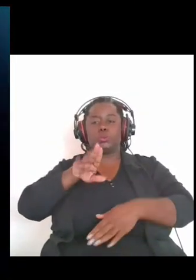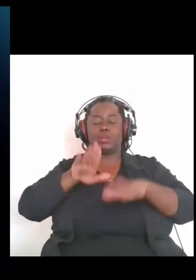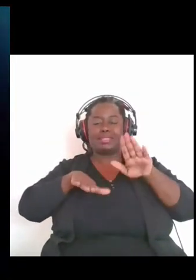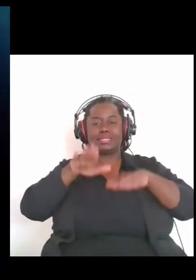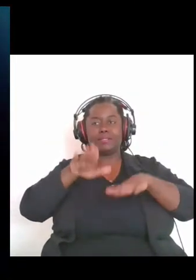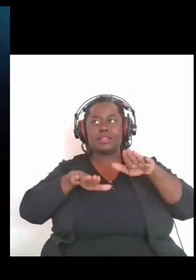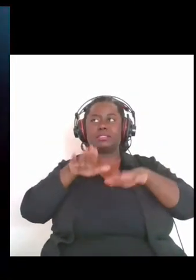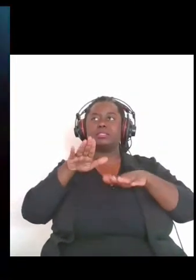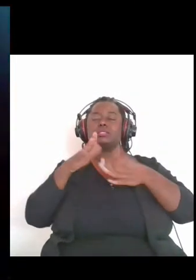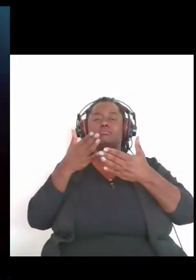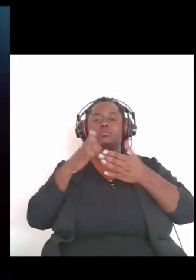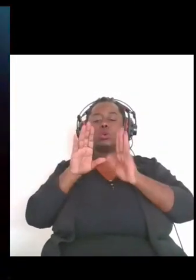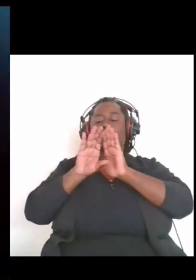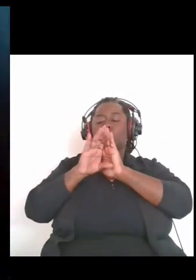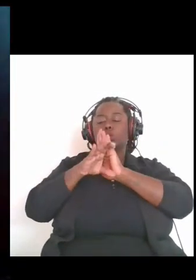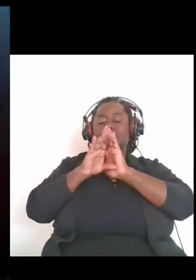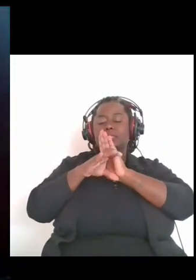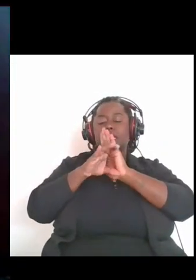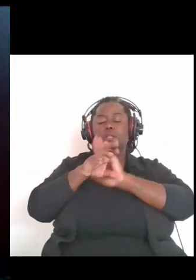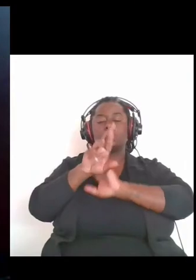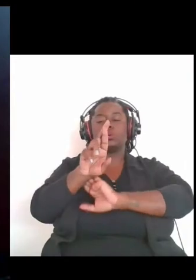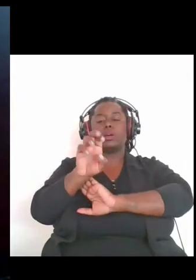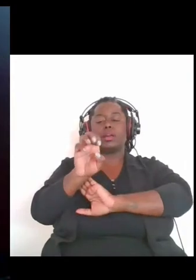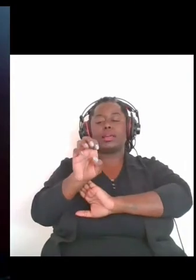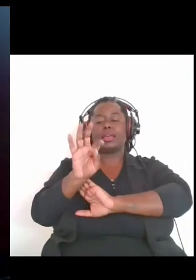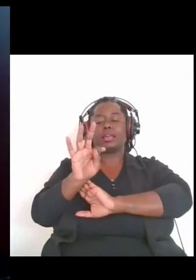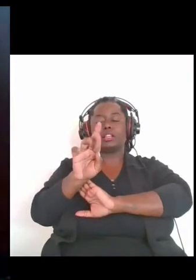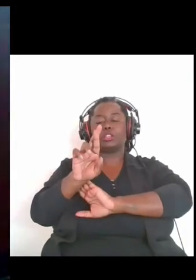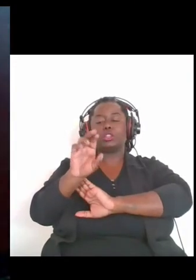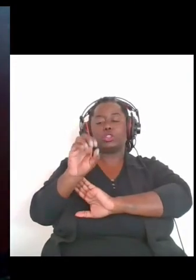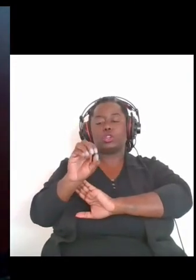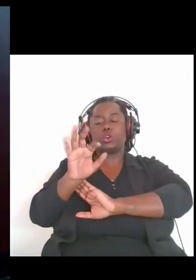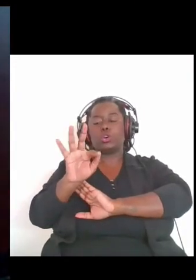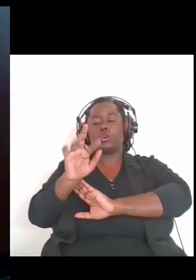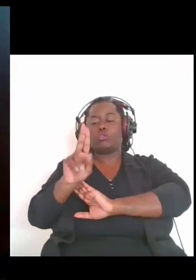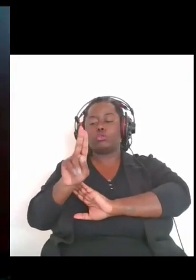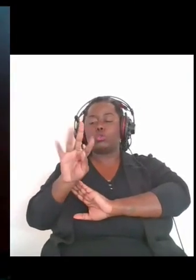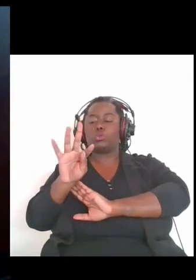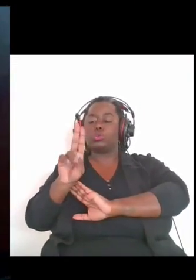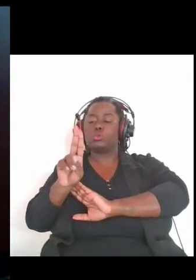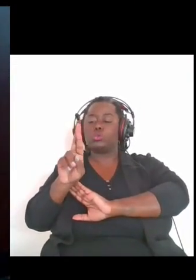I use the concept of retro futurism